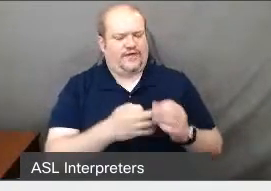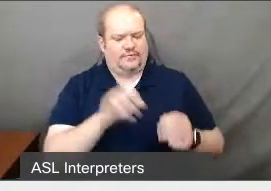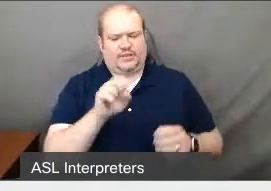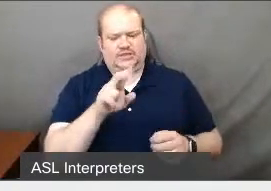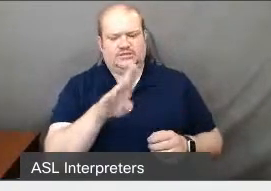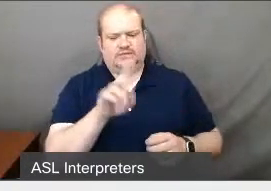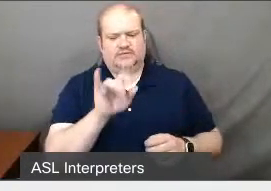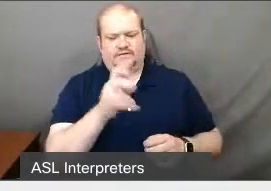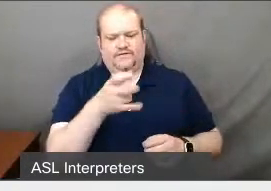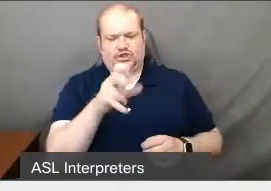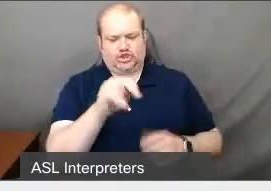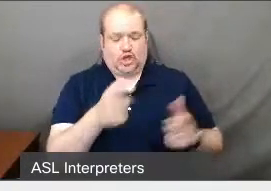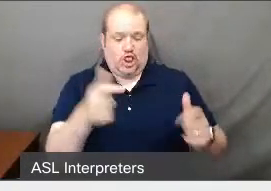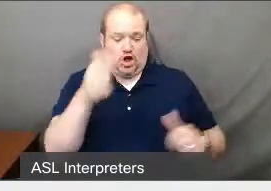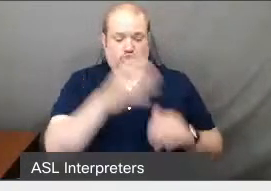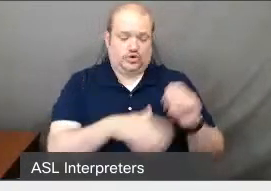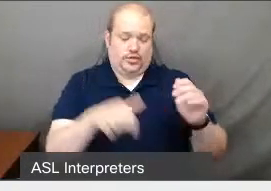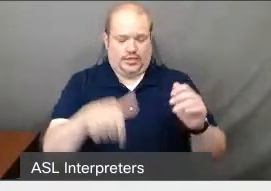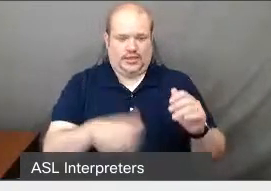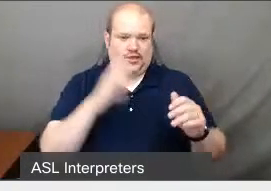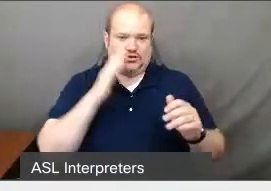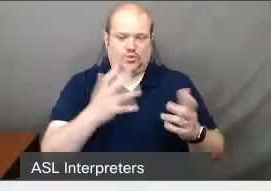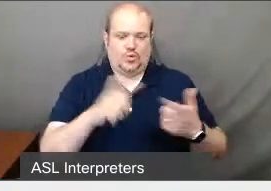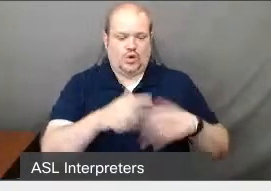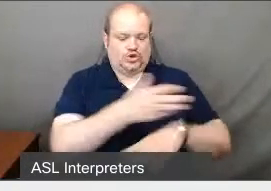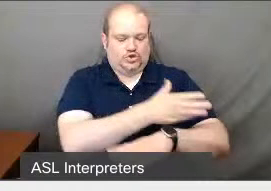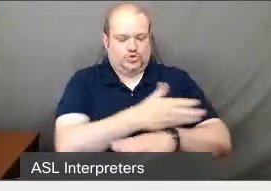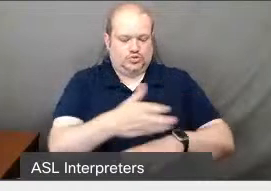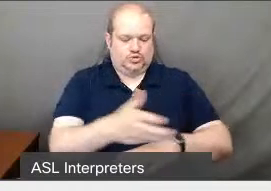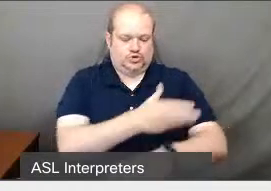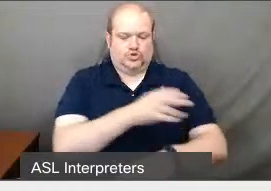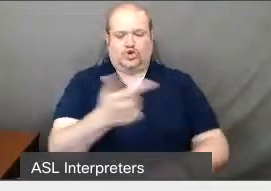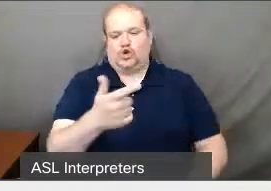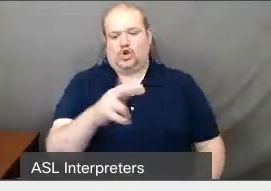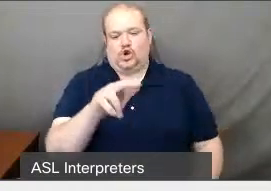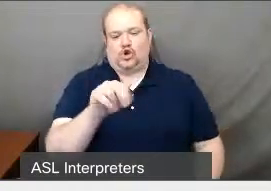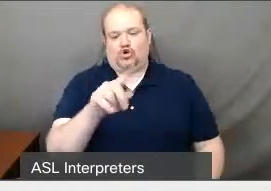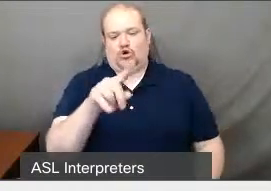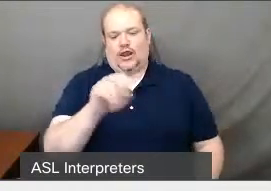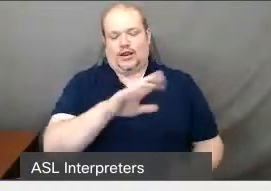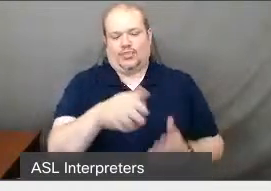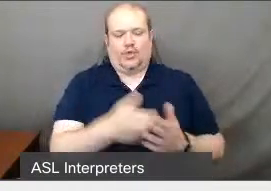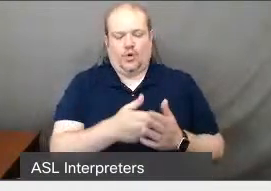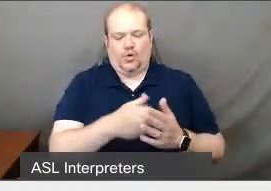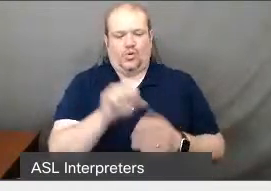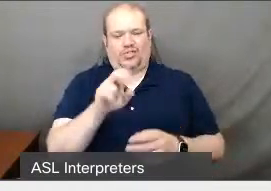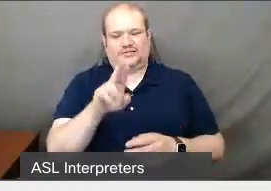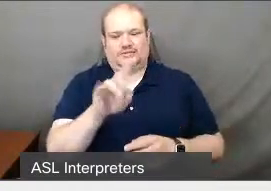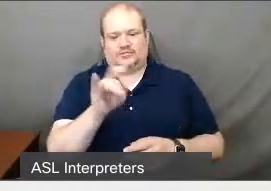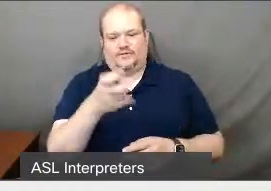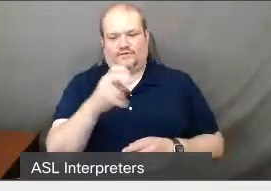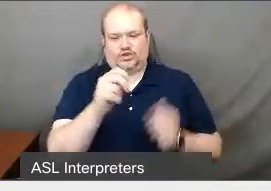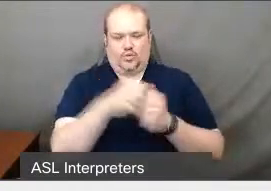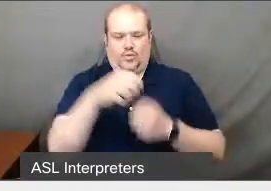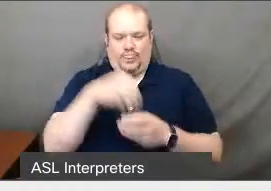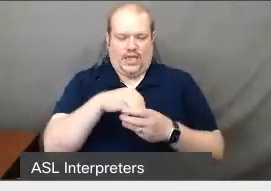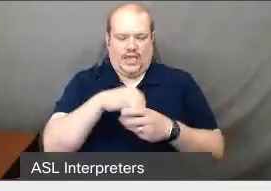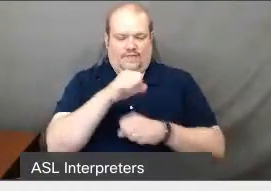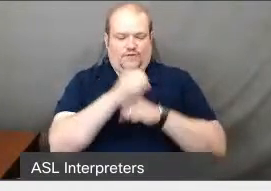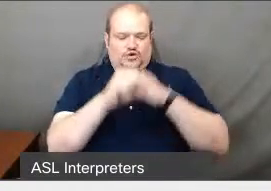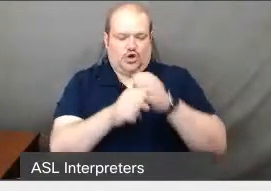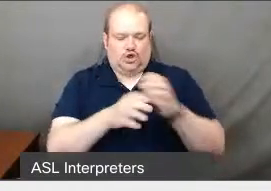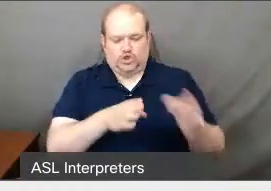a lot larger than this, they will want to grade the entire subdivision with the infrastructure. In this particular